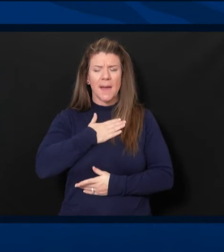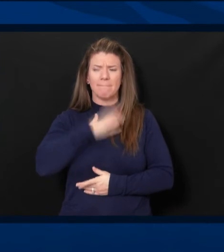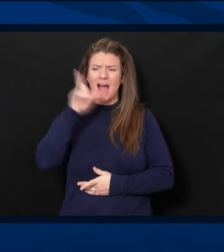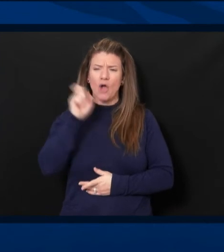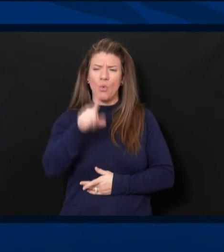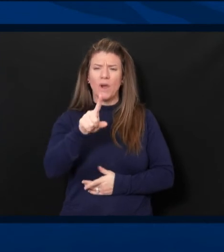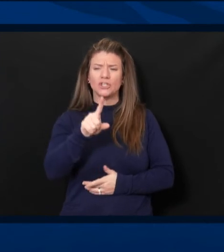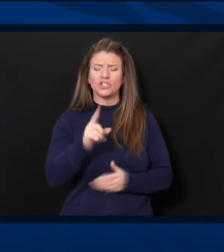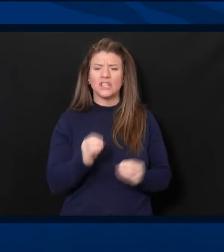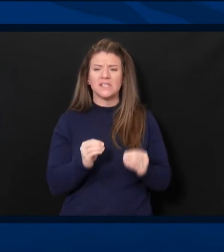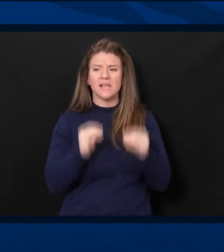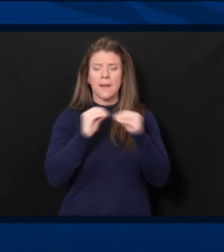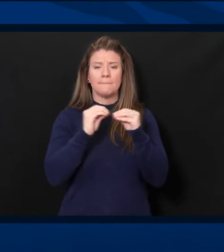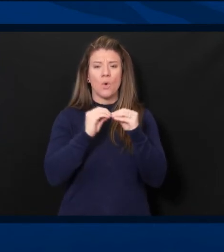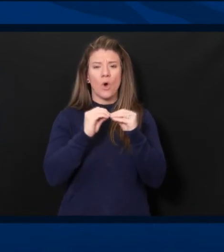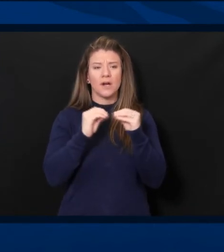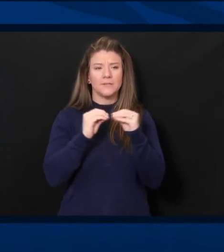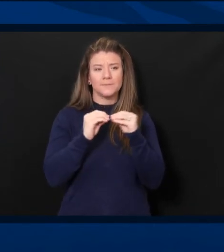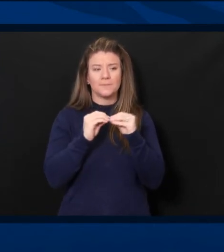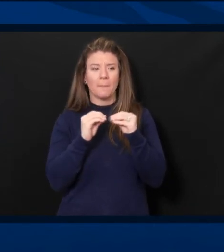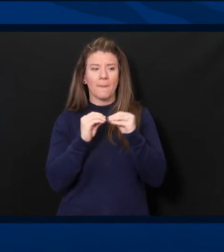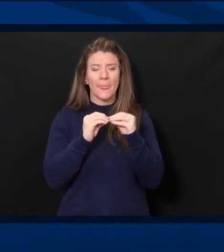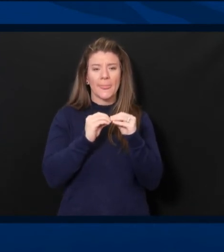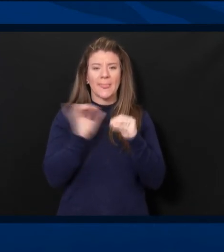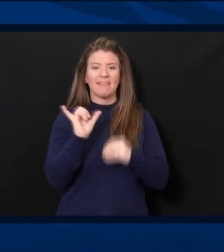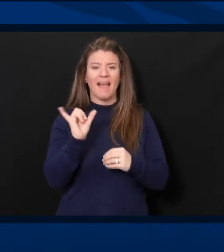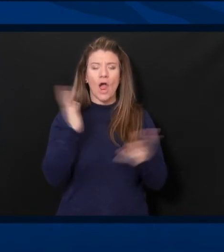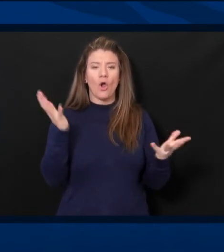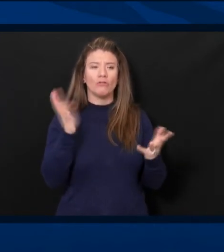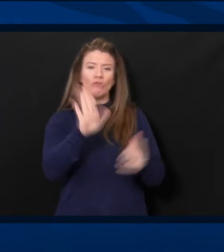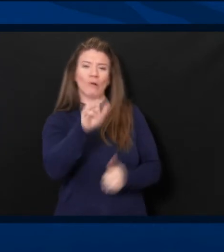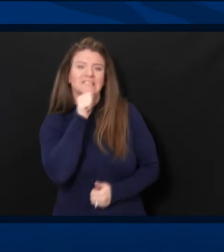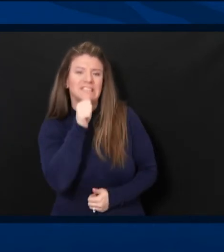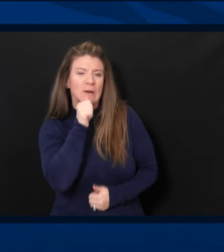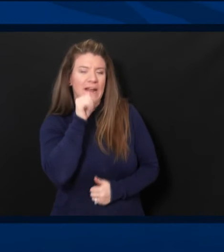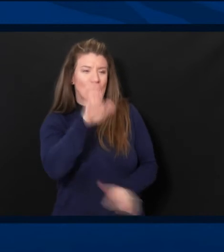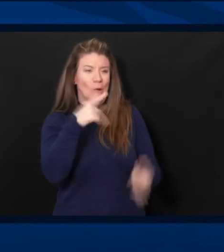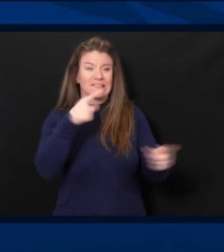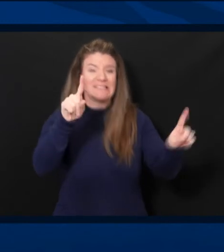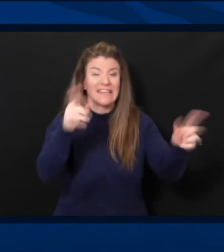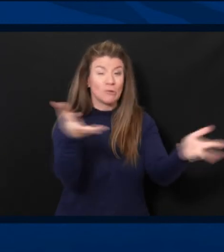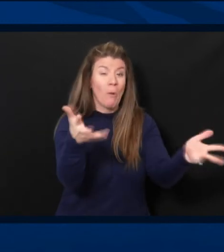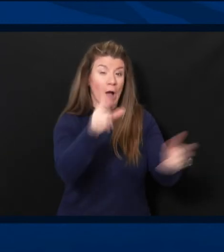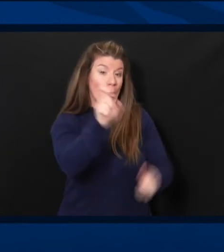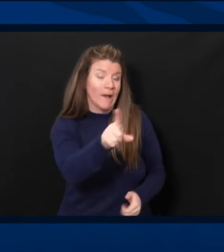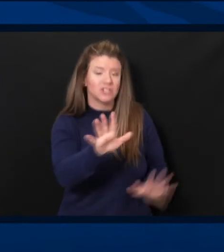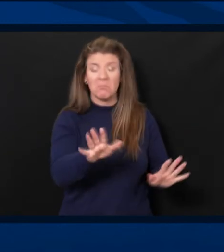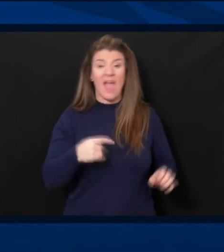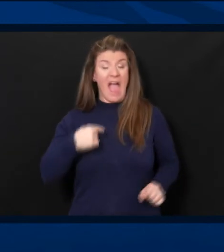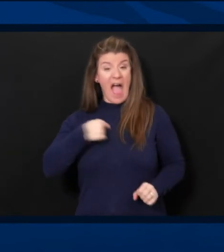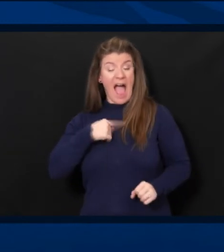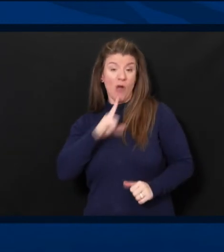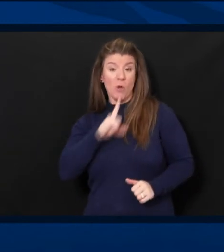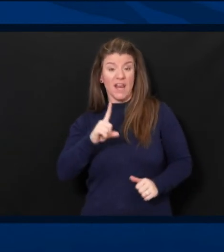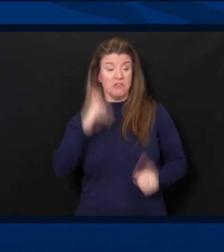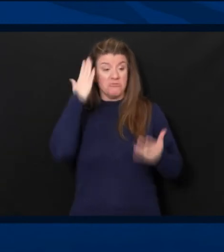a secret to your success type question. And Governor, I don't know if I know of any other